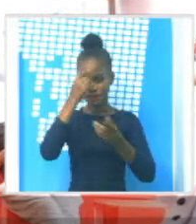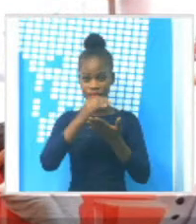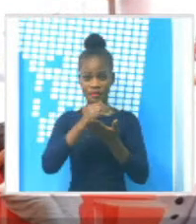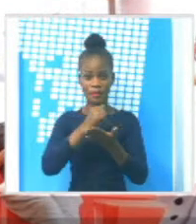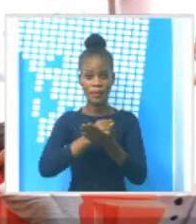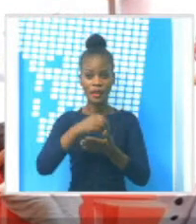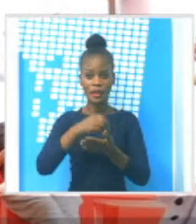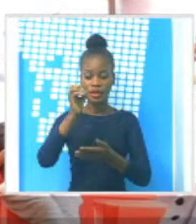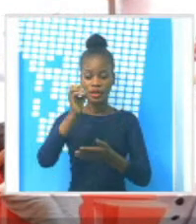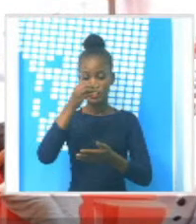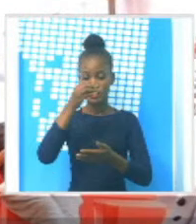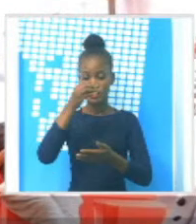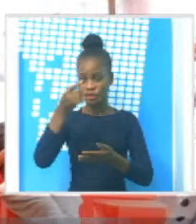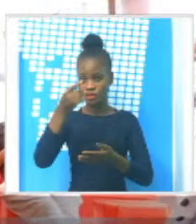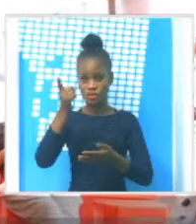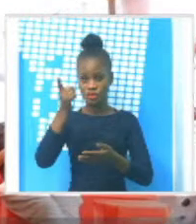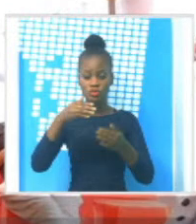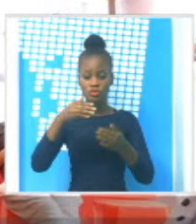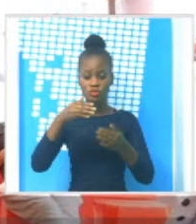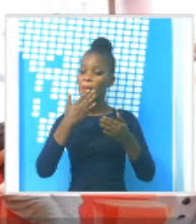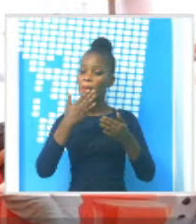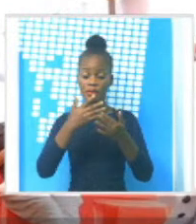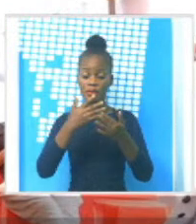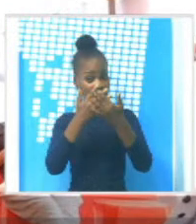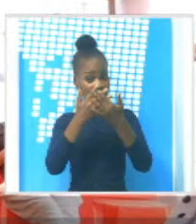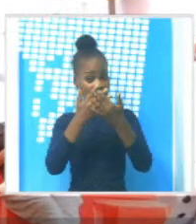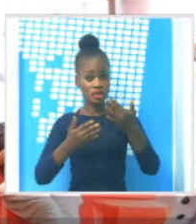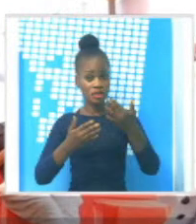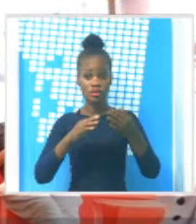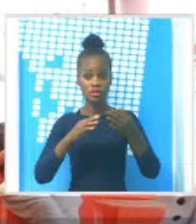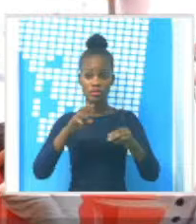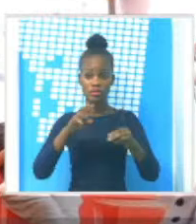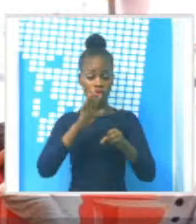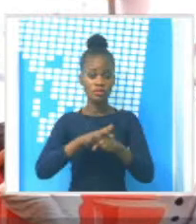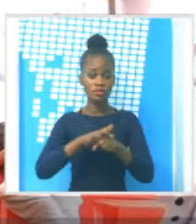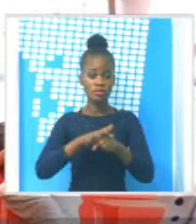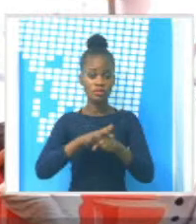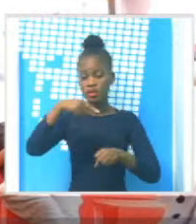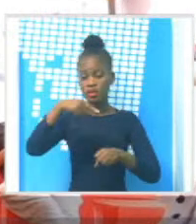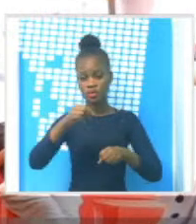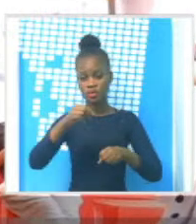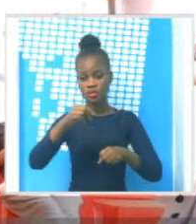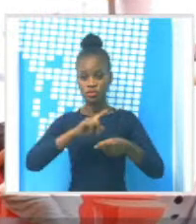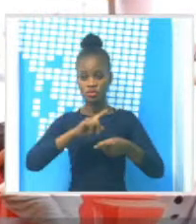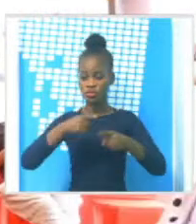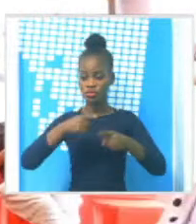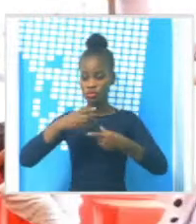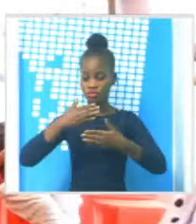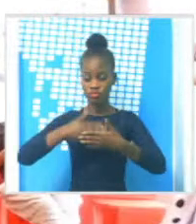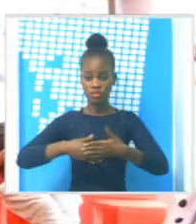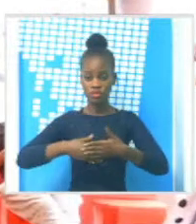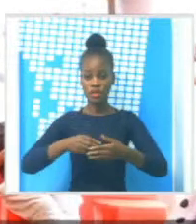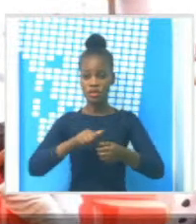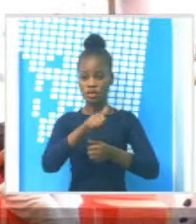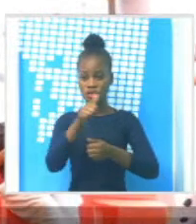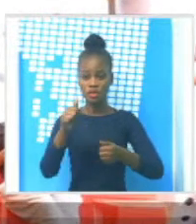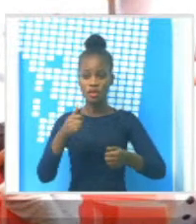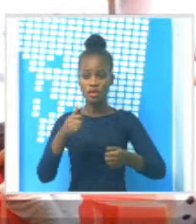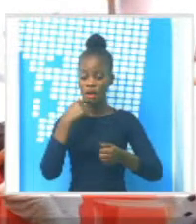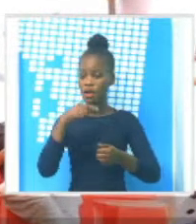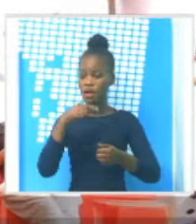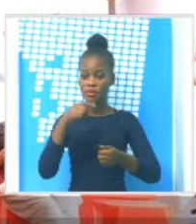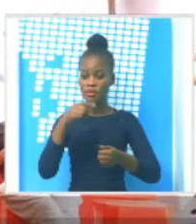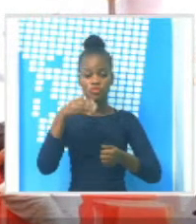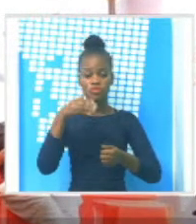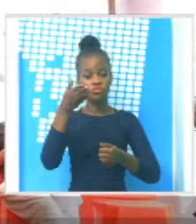know when you actually need blood. It could be you, it could be your relative, it could be anyone else. So we hope to sponsor